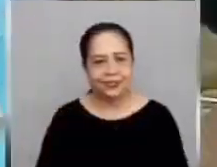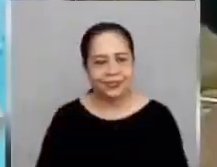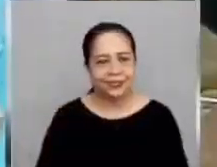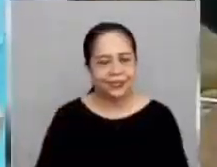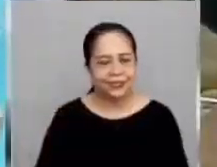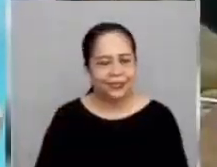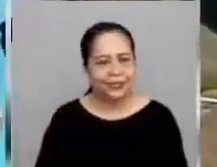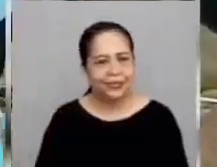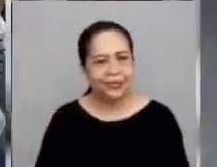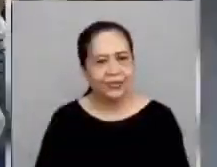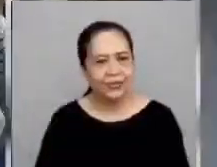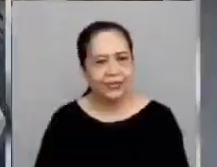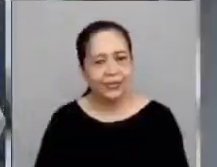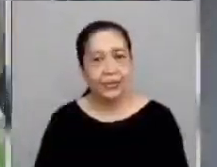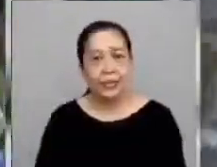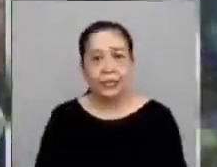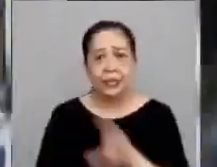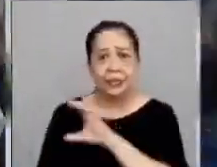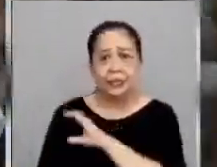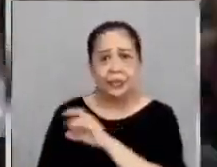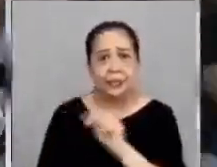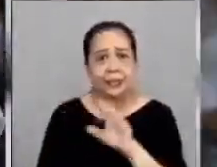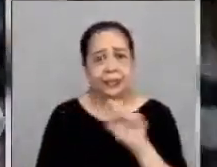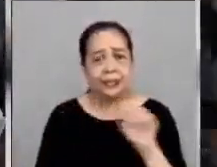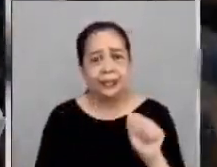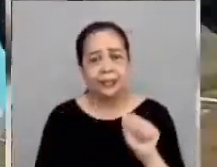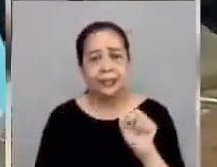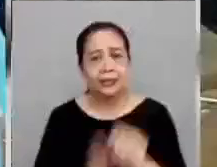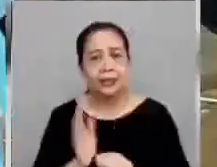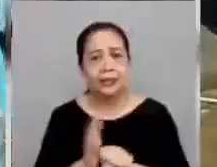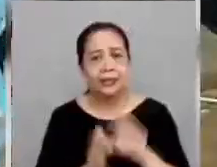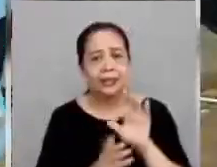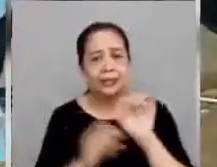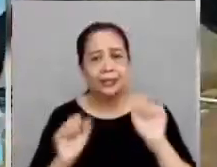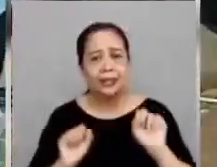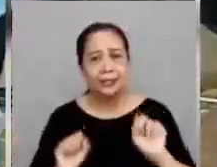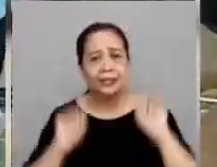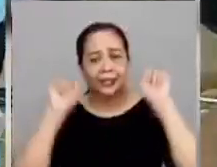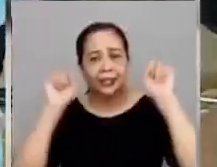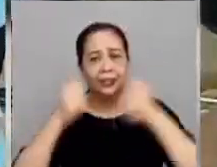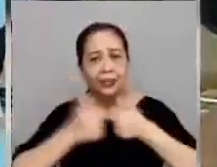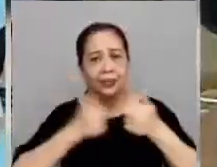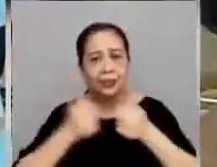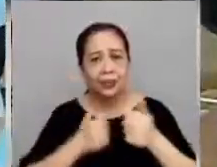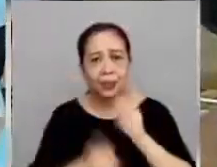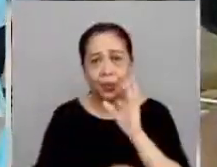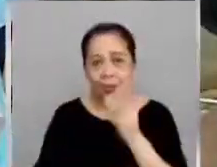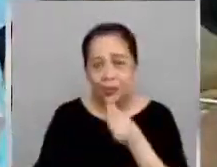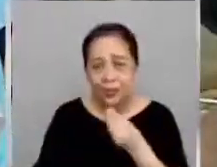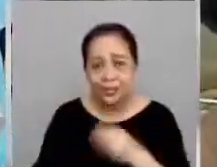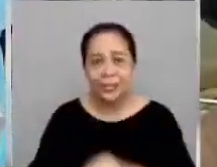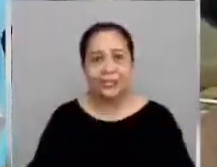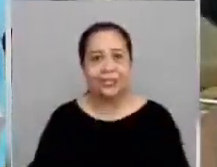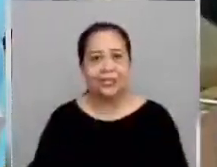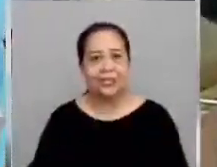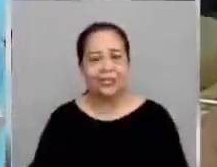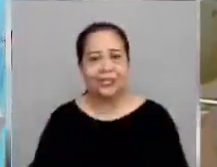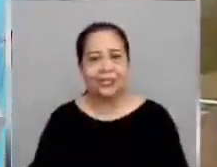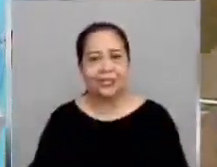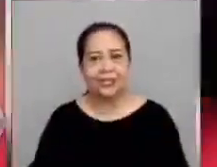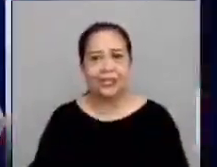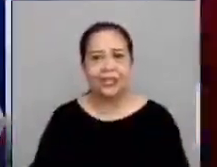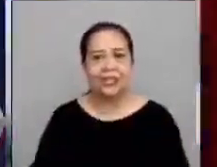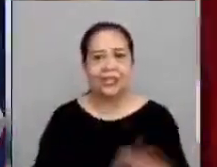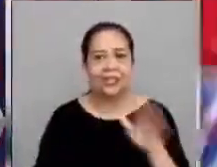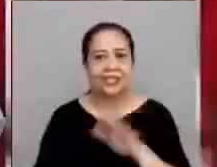The champion of the NCAA Season 98 Cheerleading Competition is... The 4-peat is